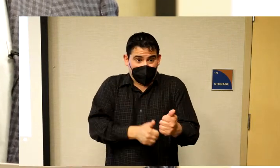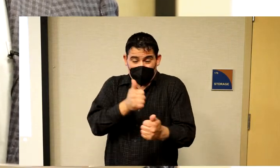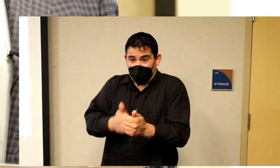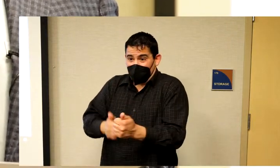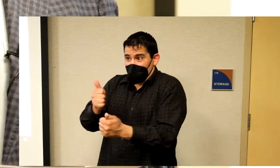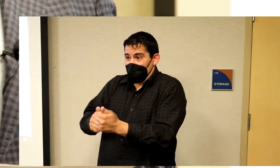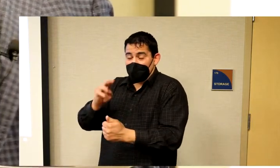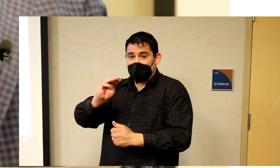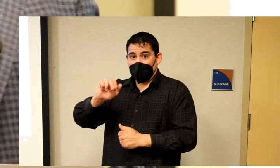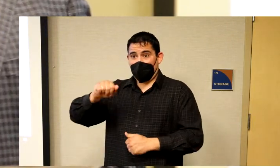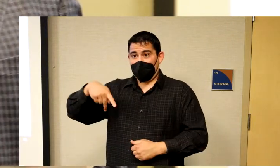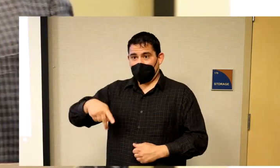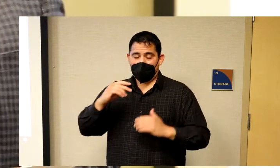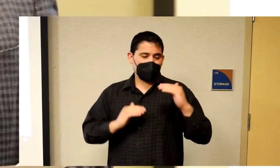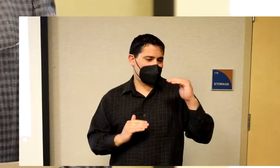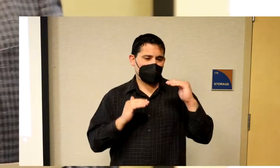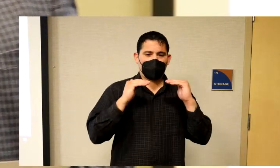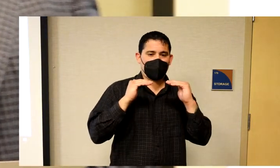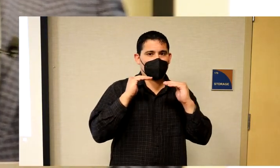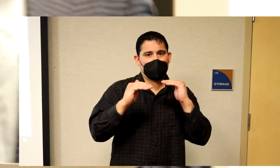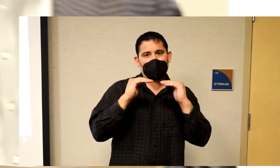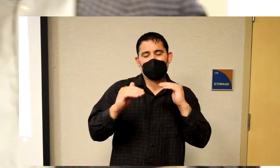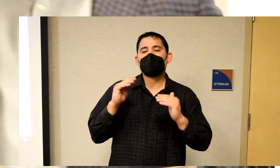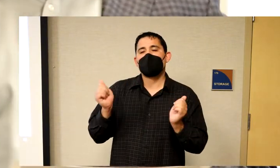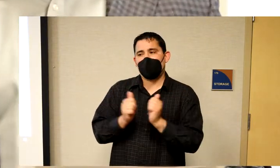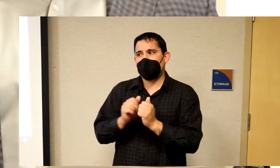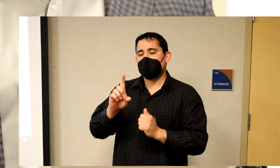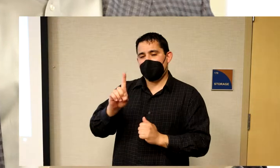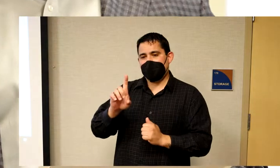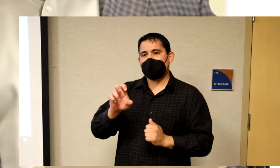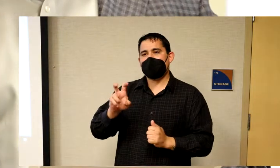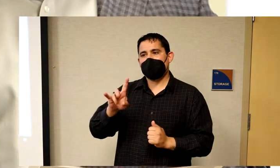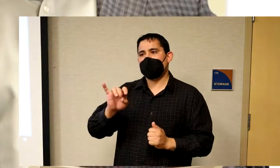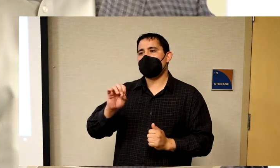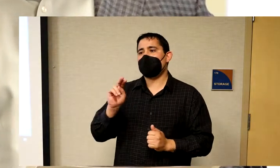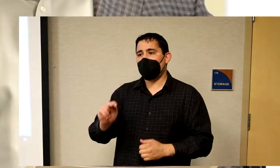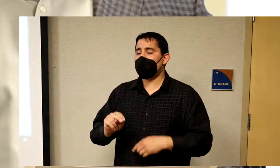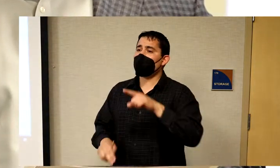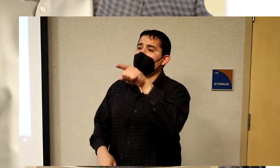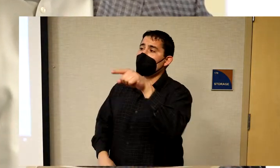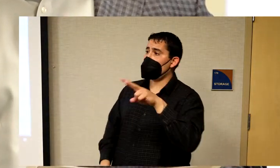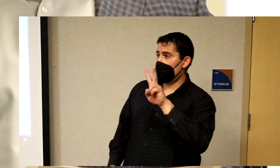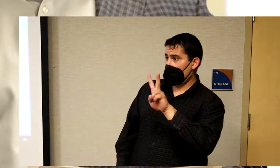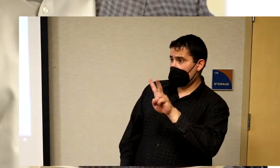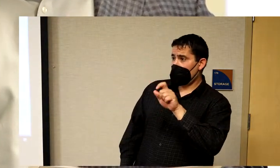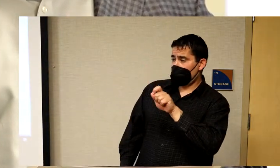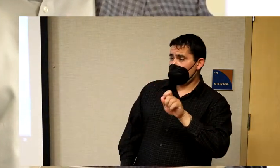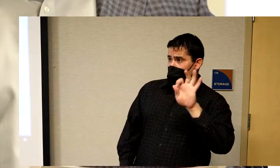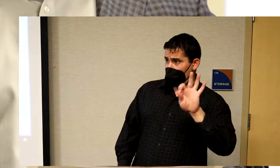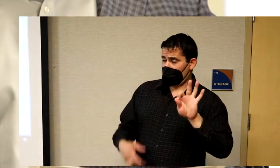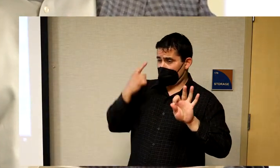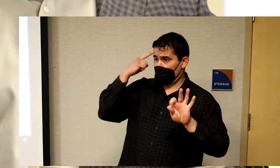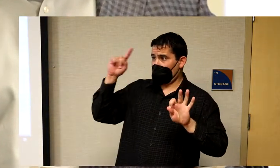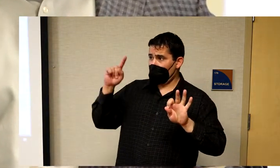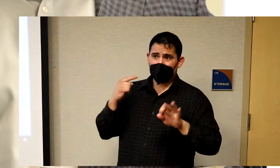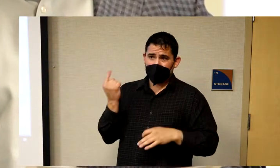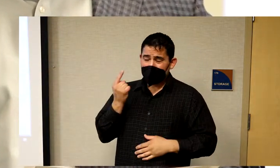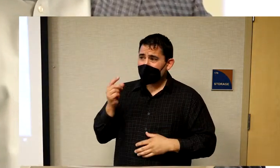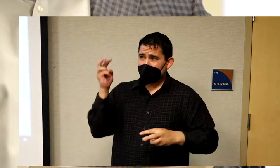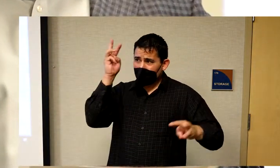achieves the deviation. It's right. But, Is 2.9 something to worry, the population deviation? no, that's